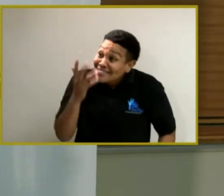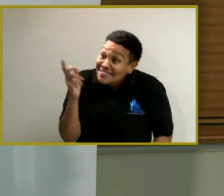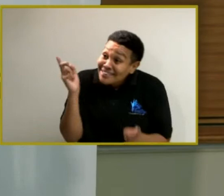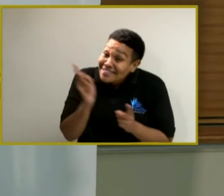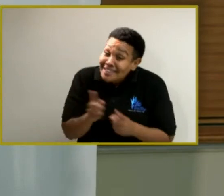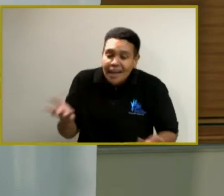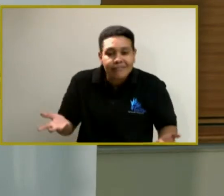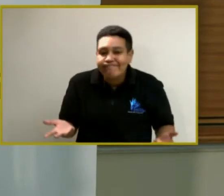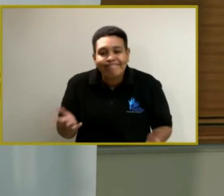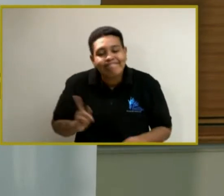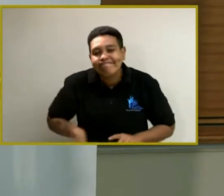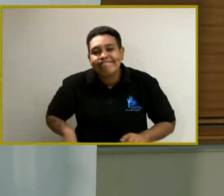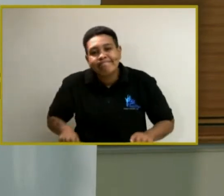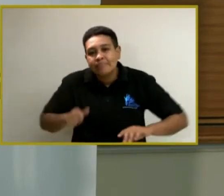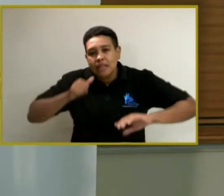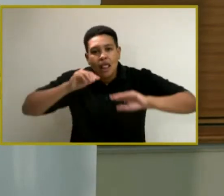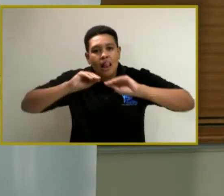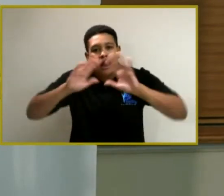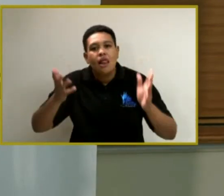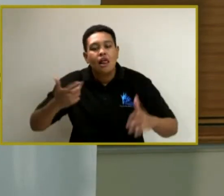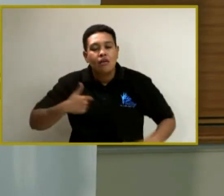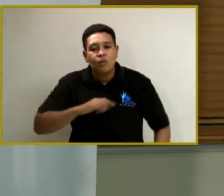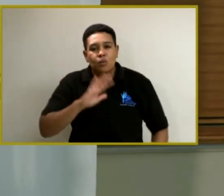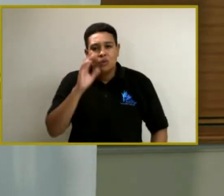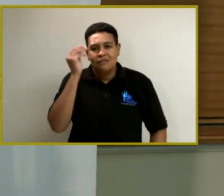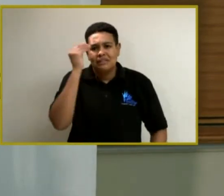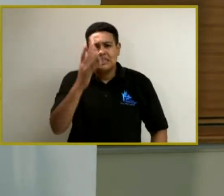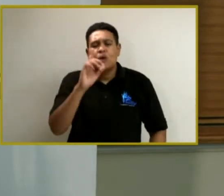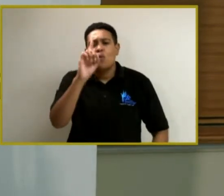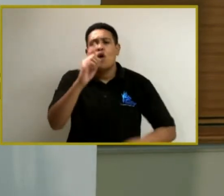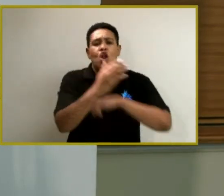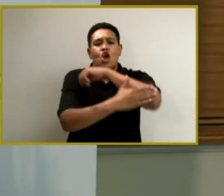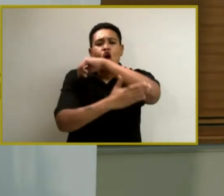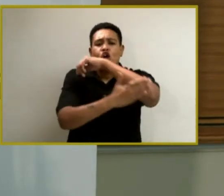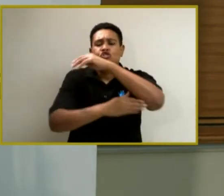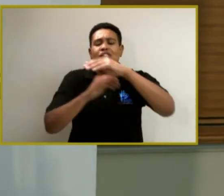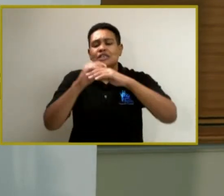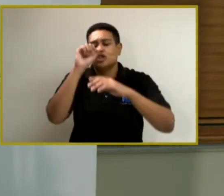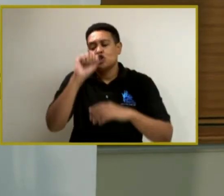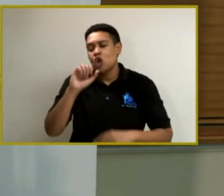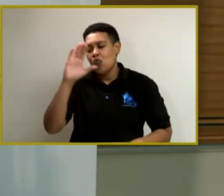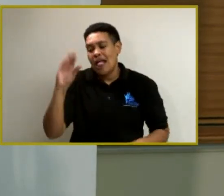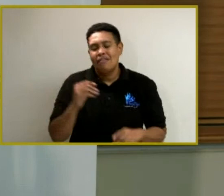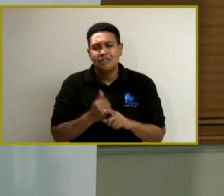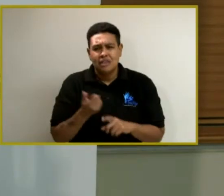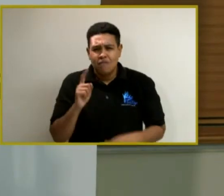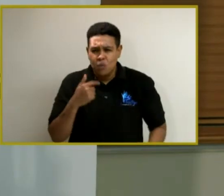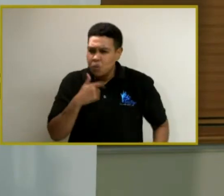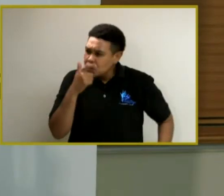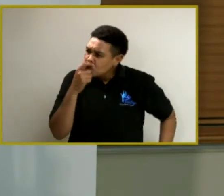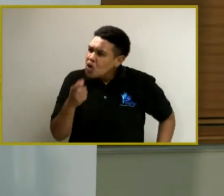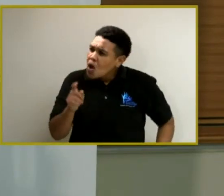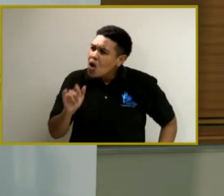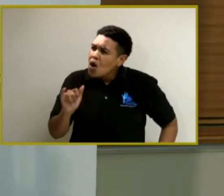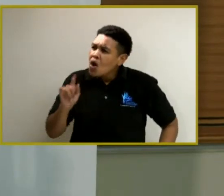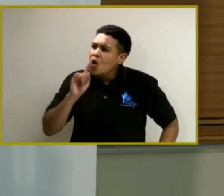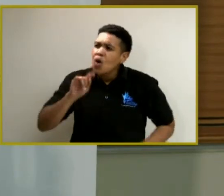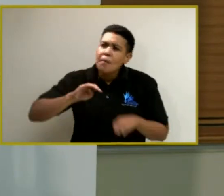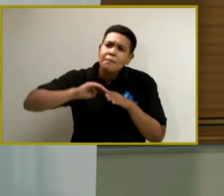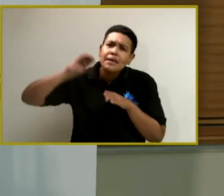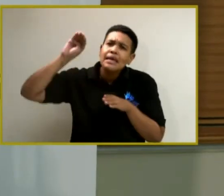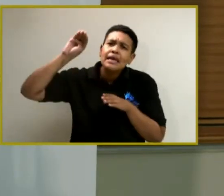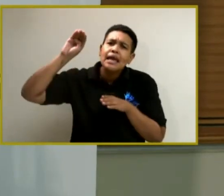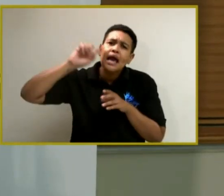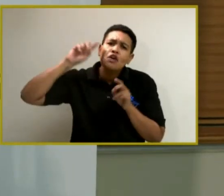clear. And we would have seen one country in South Africa where we saw that they peaked and there